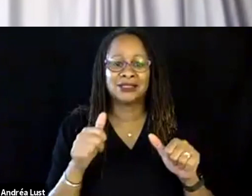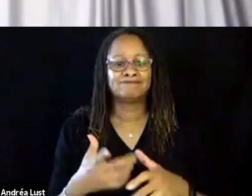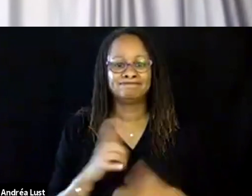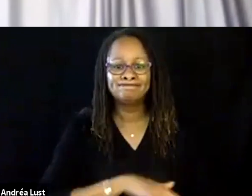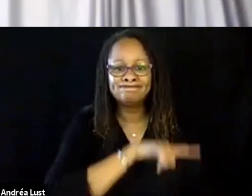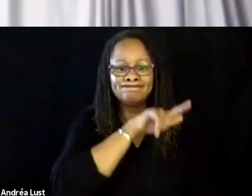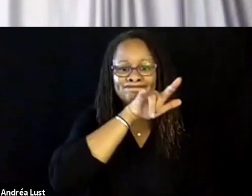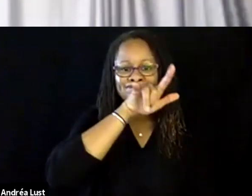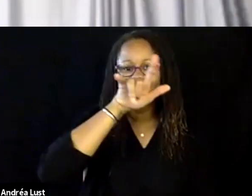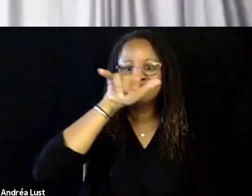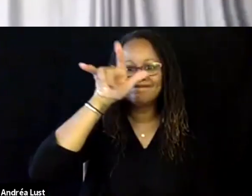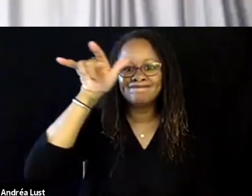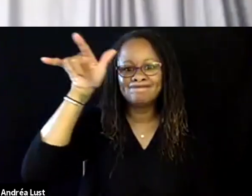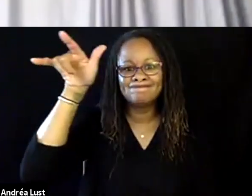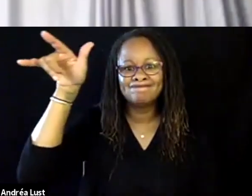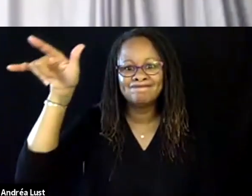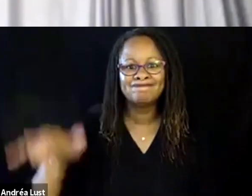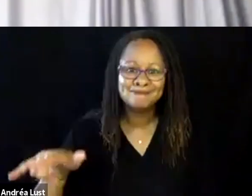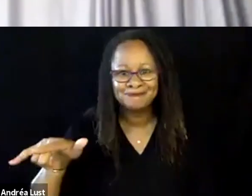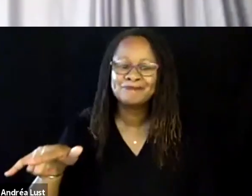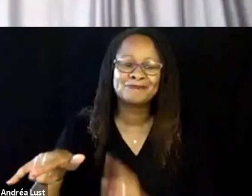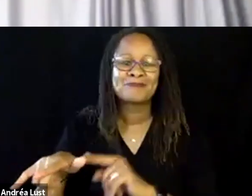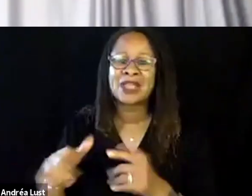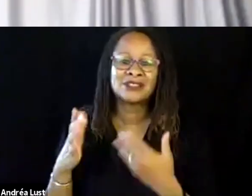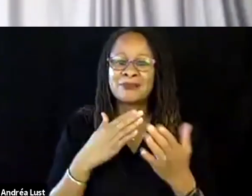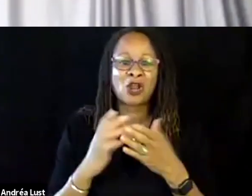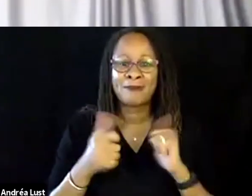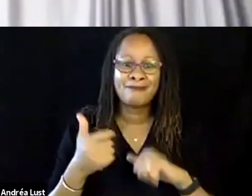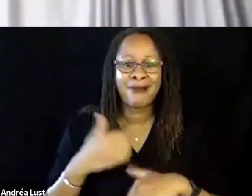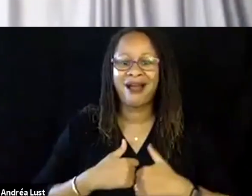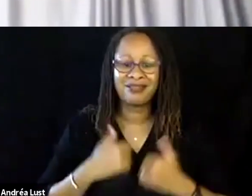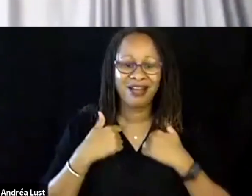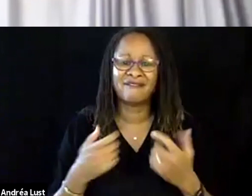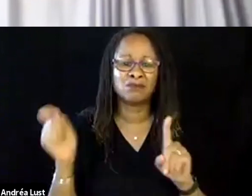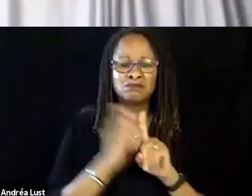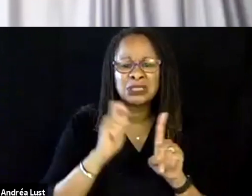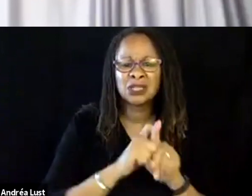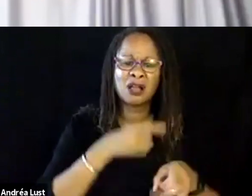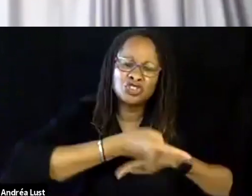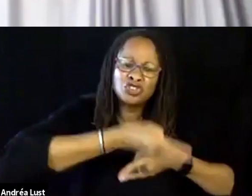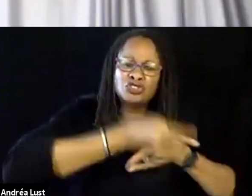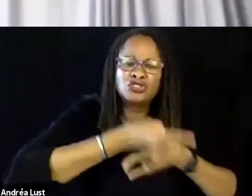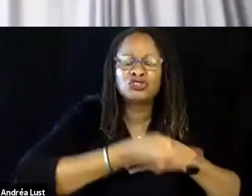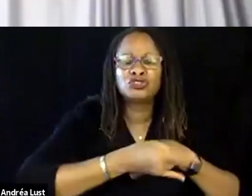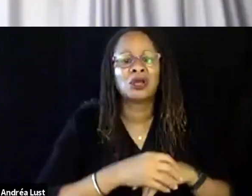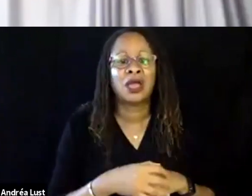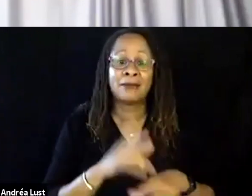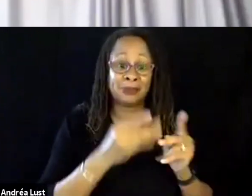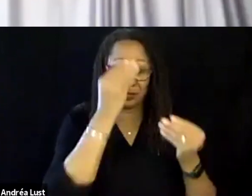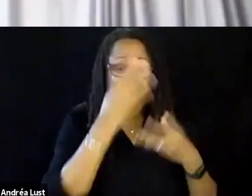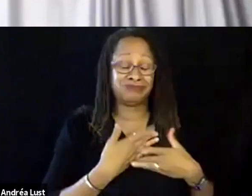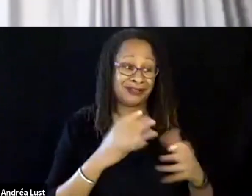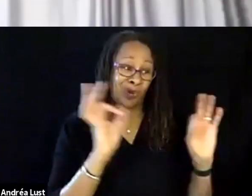I am going to give it a shot. No matter how much throughout my life, you know, being picked on, being teased, people telling me that no